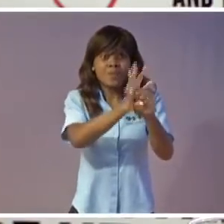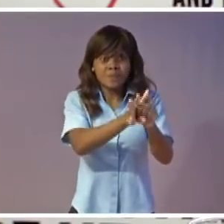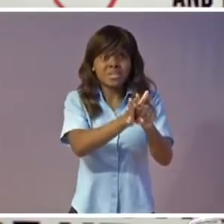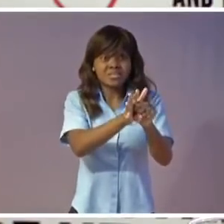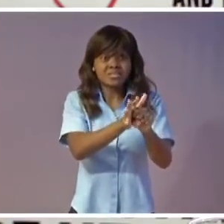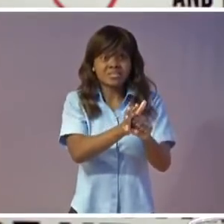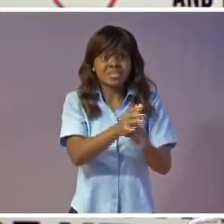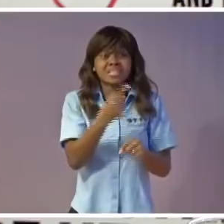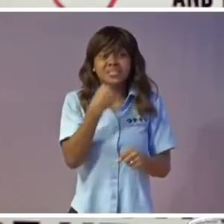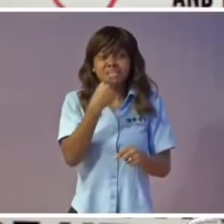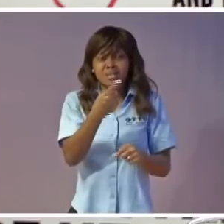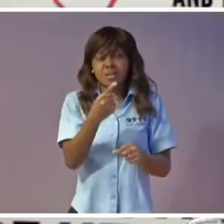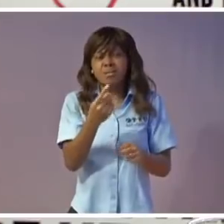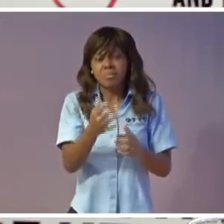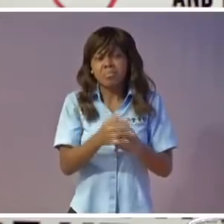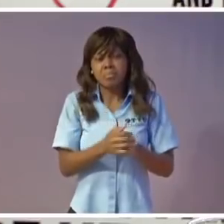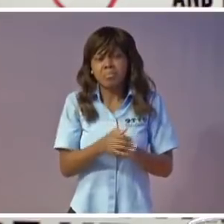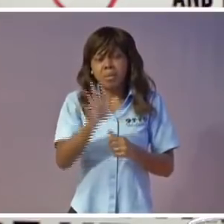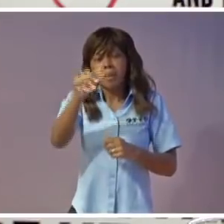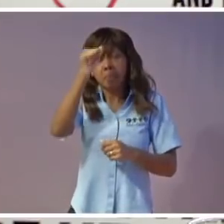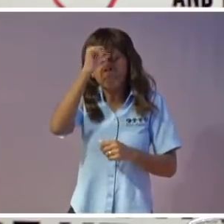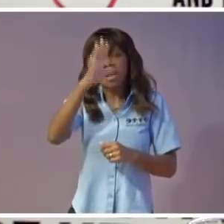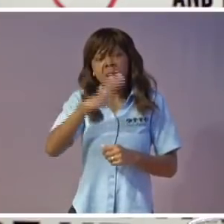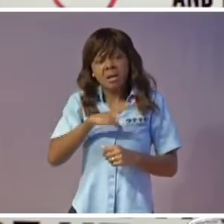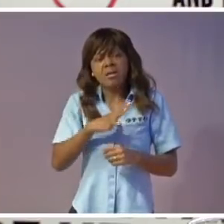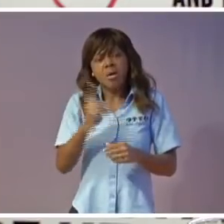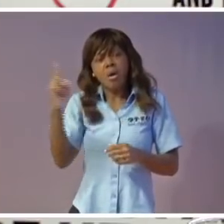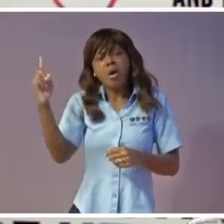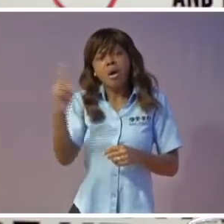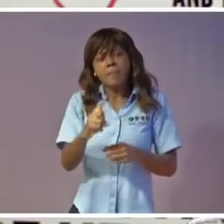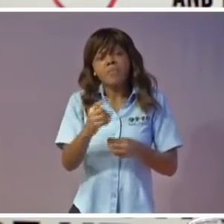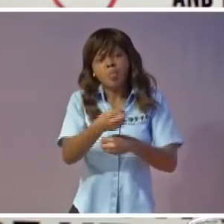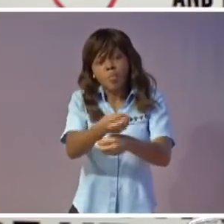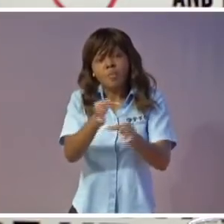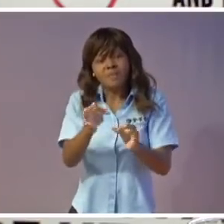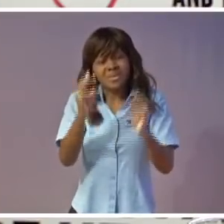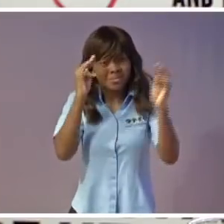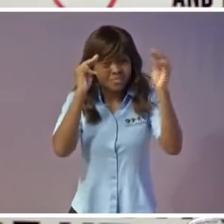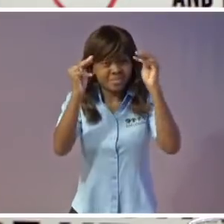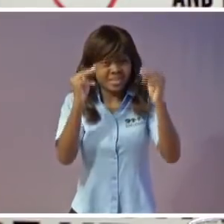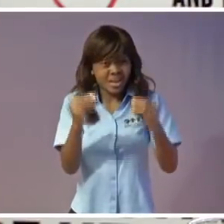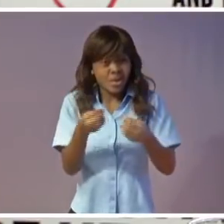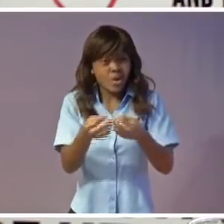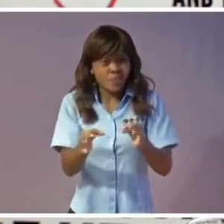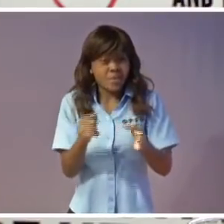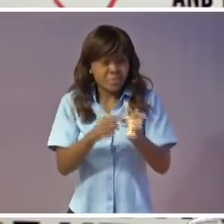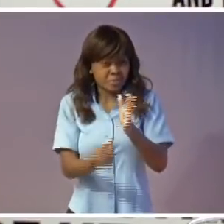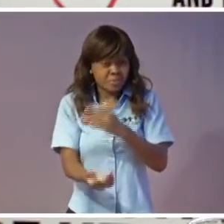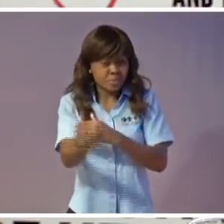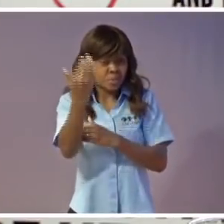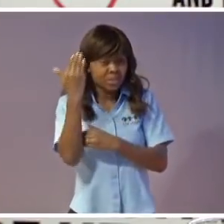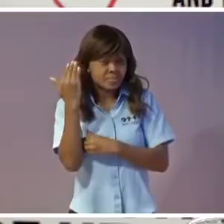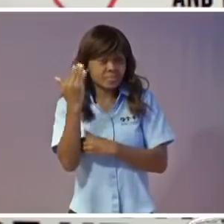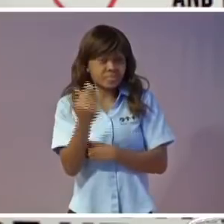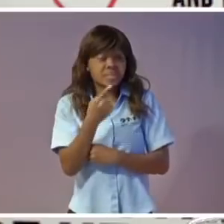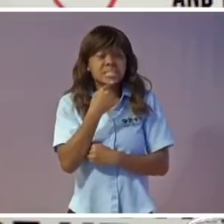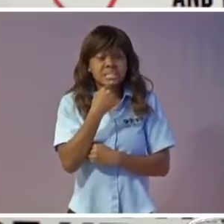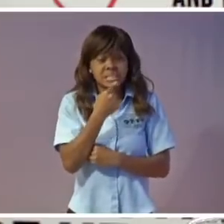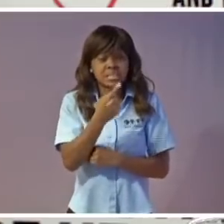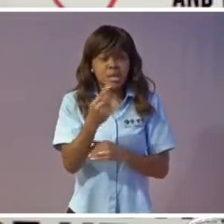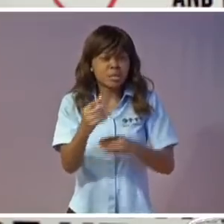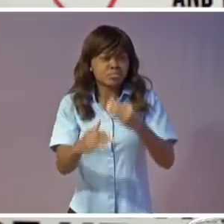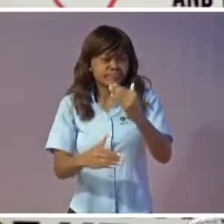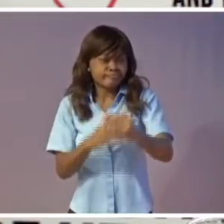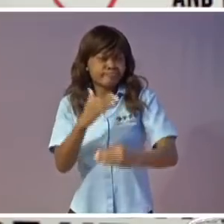this morning, and he assures me the process to get approval for home kits is a